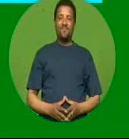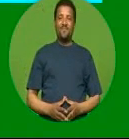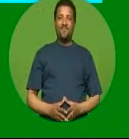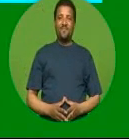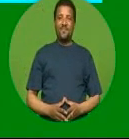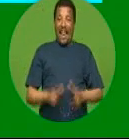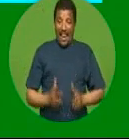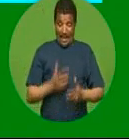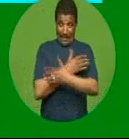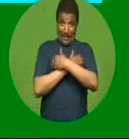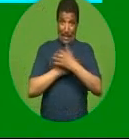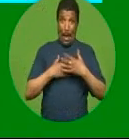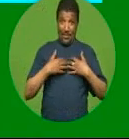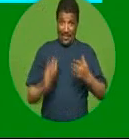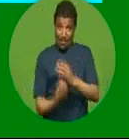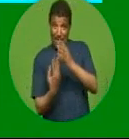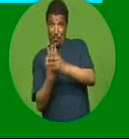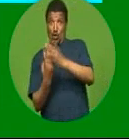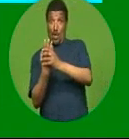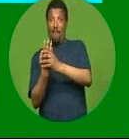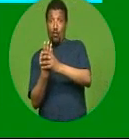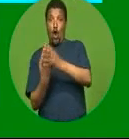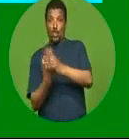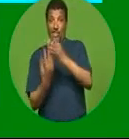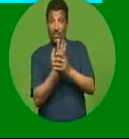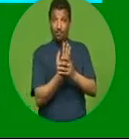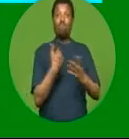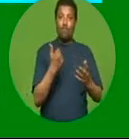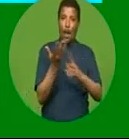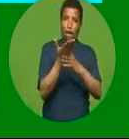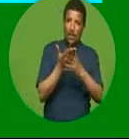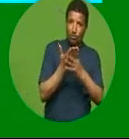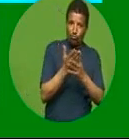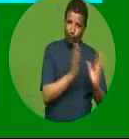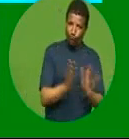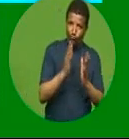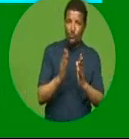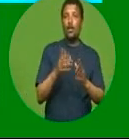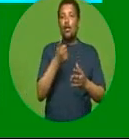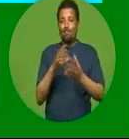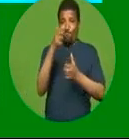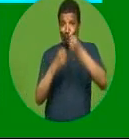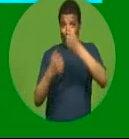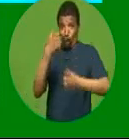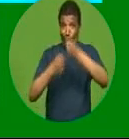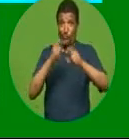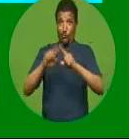Livestock production includes raising of meat and dairy cattle,